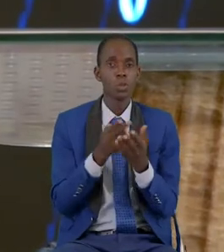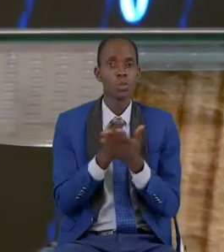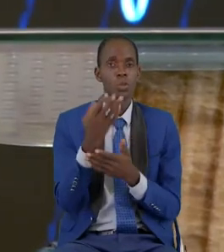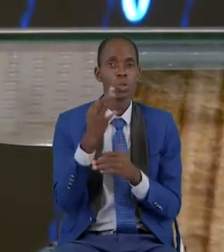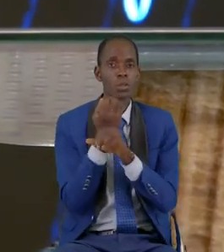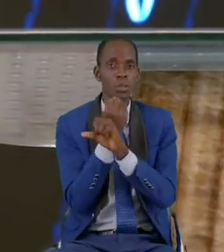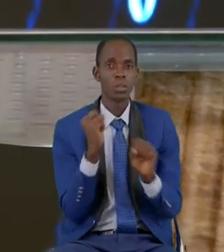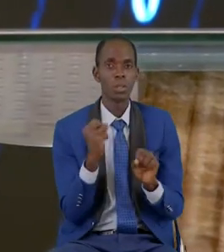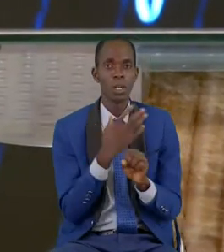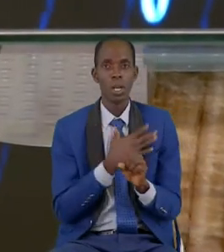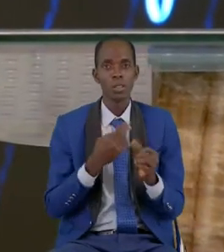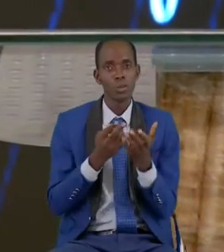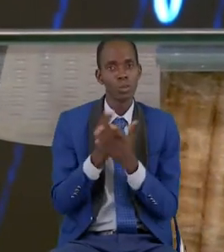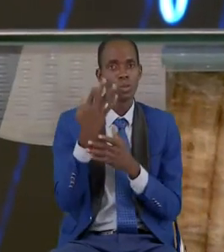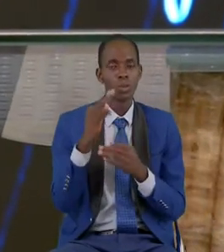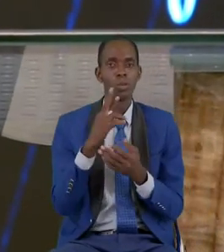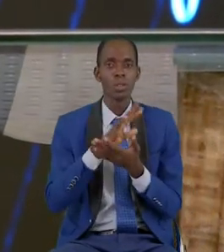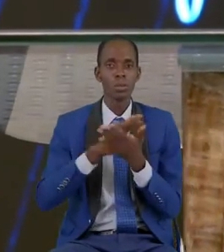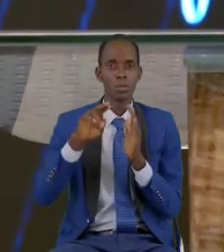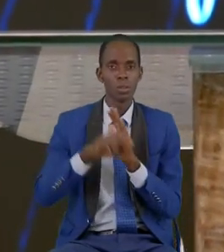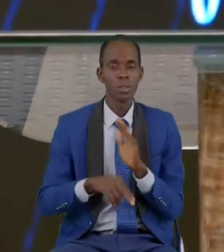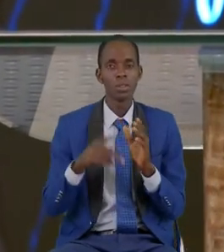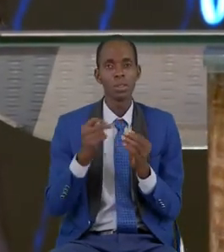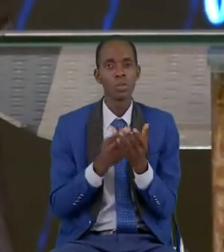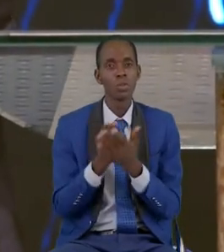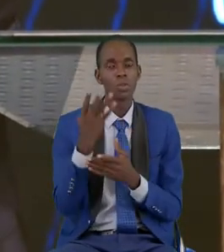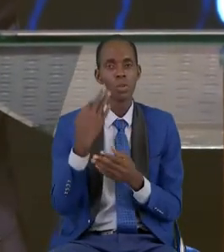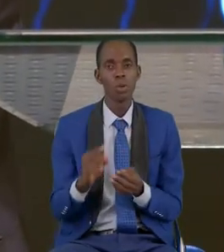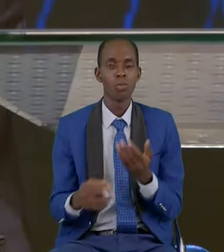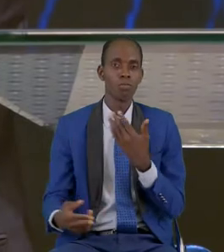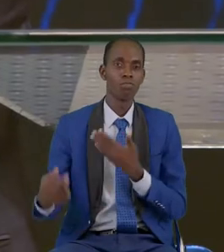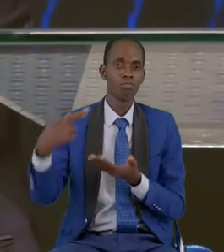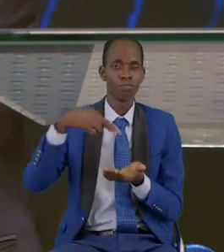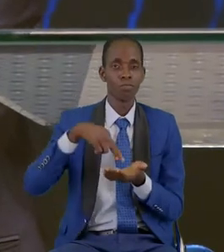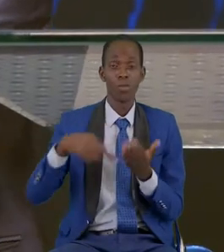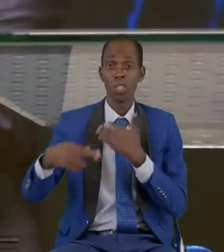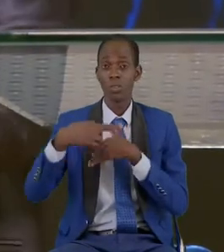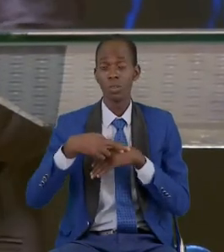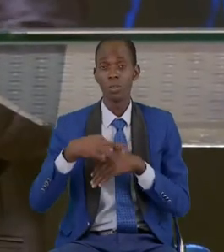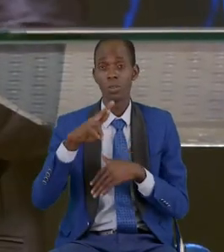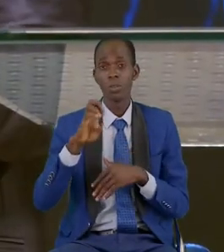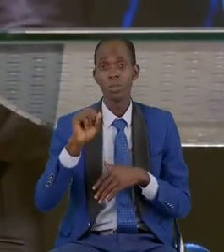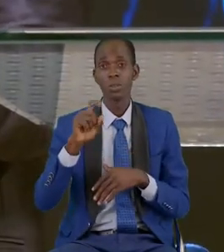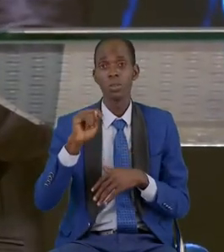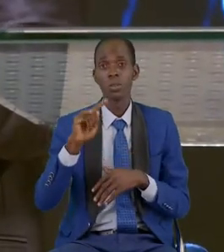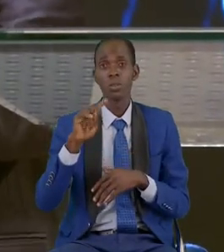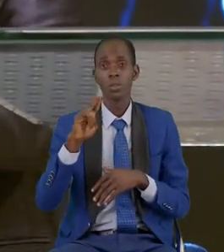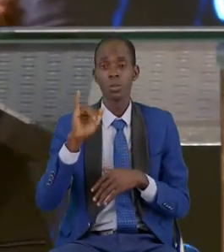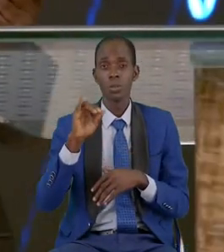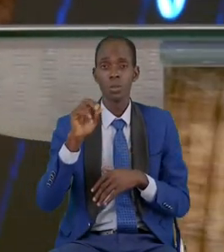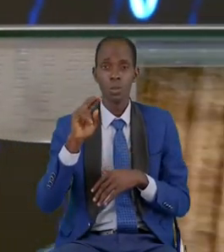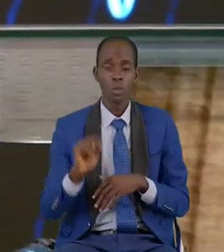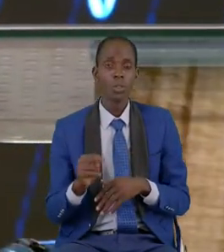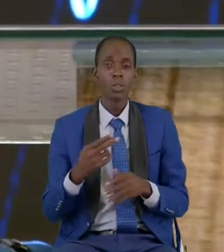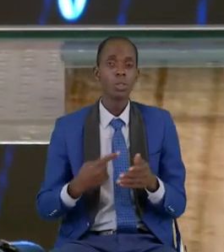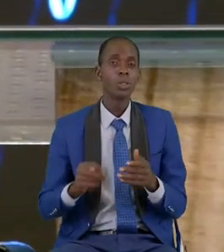the truth of righteousness, and the truth of restitution, and the truth of sanctification, and the truth of purity of heart,